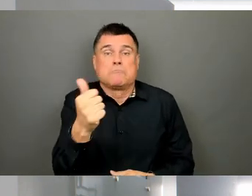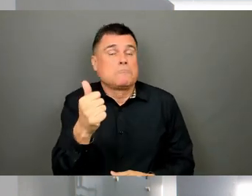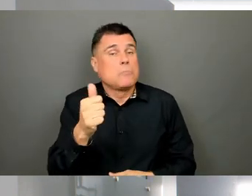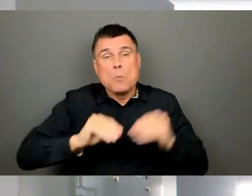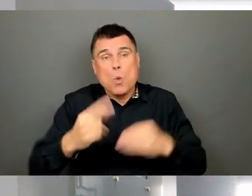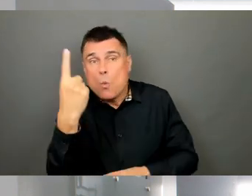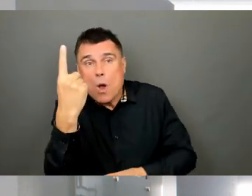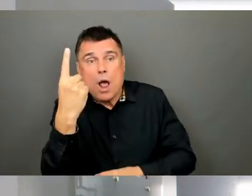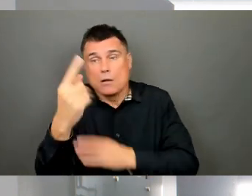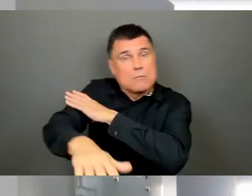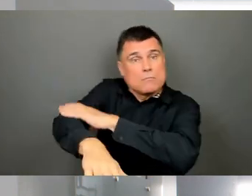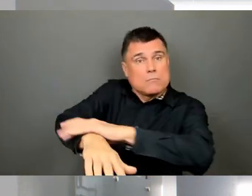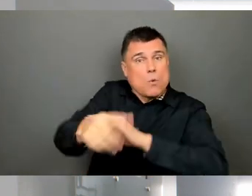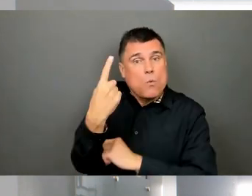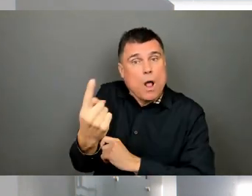one hand